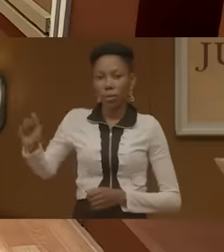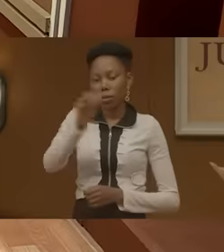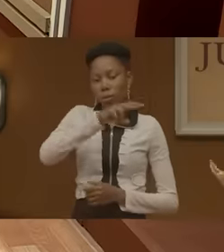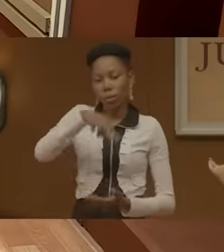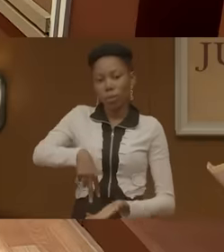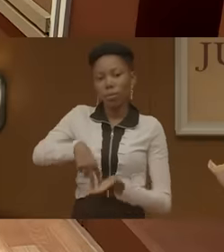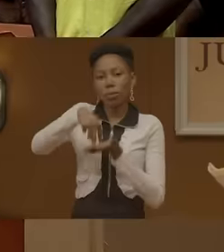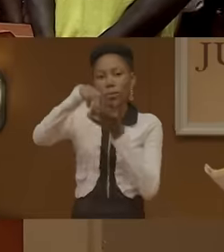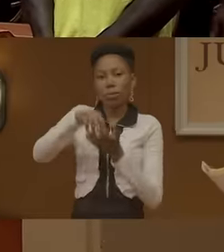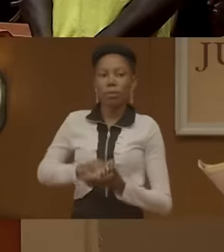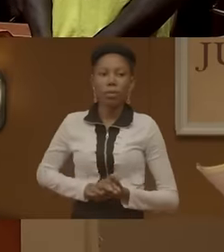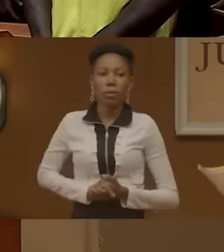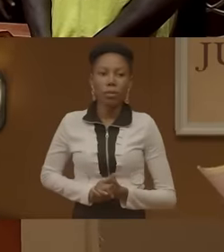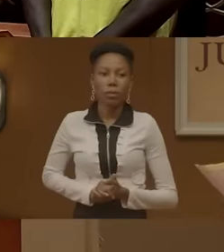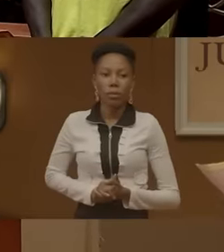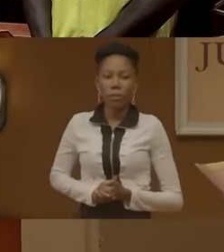Arise.